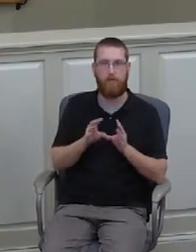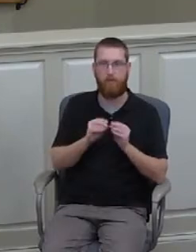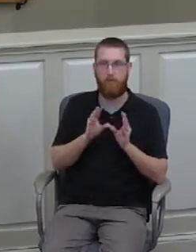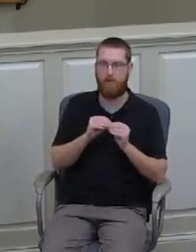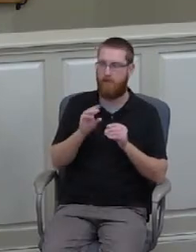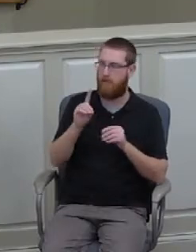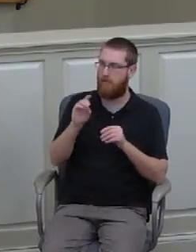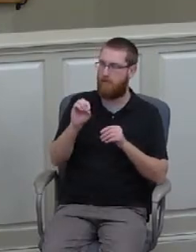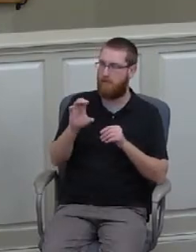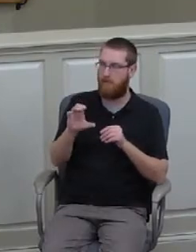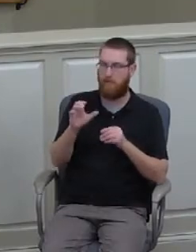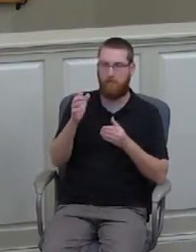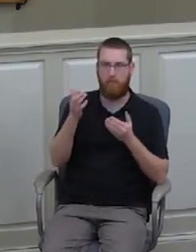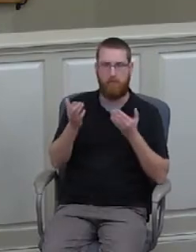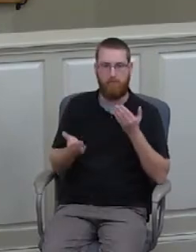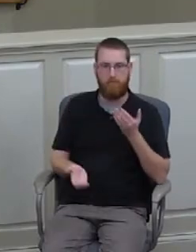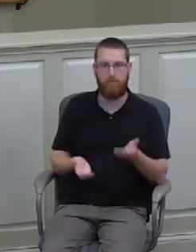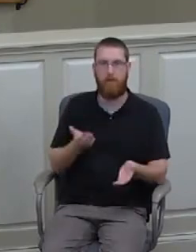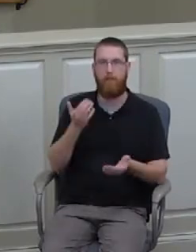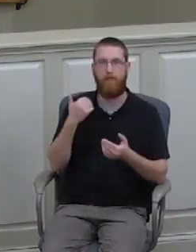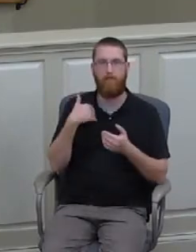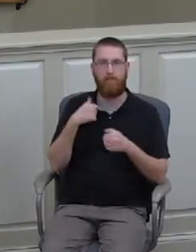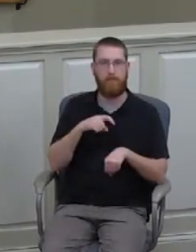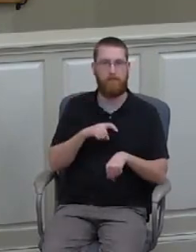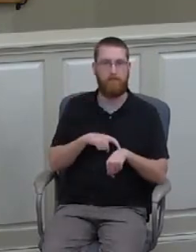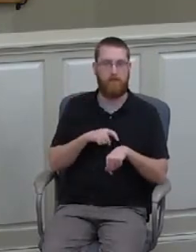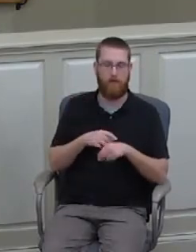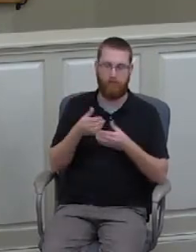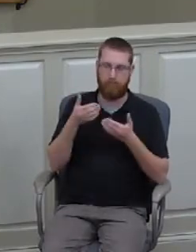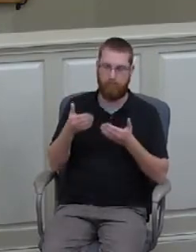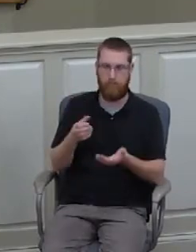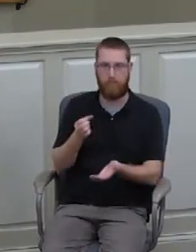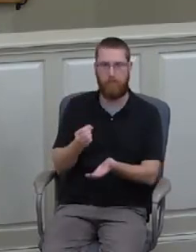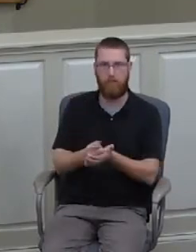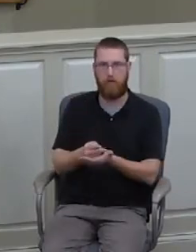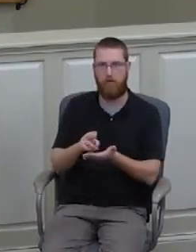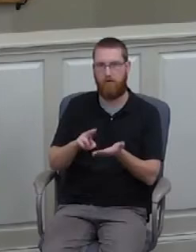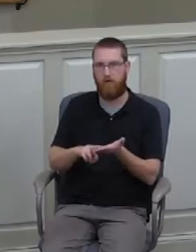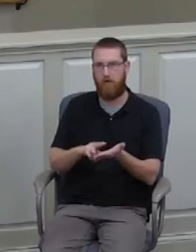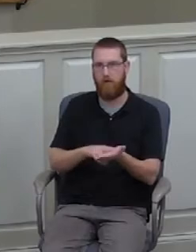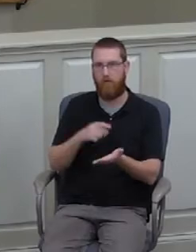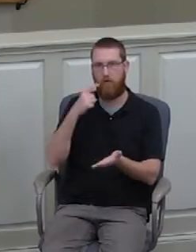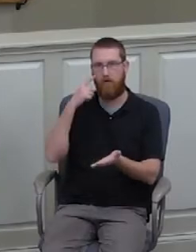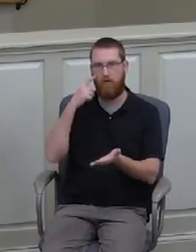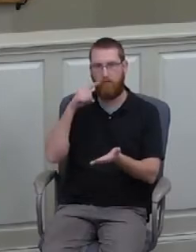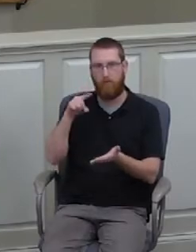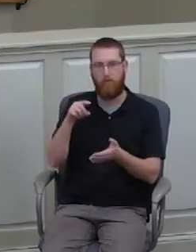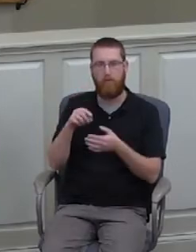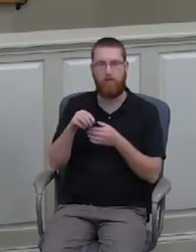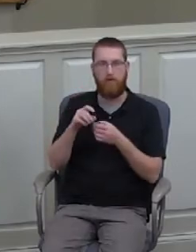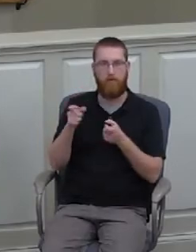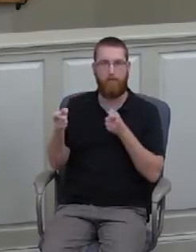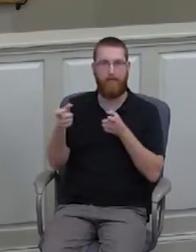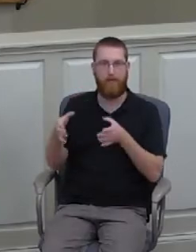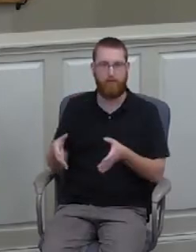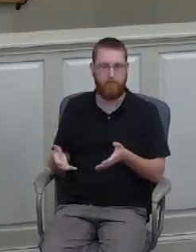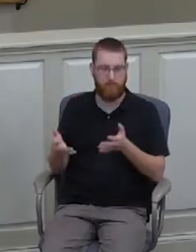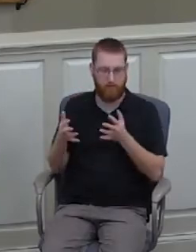December, you may be able to approve a contract, depending on how those negotiations